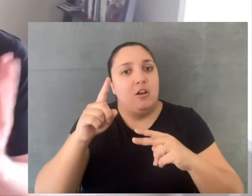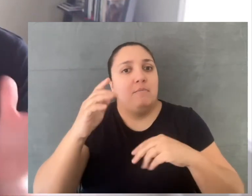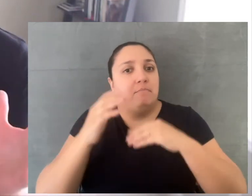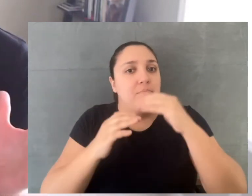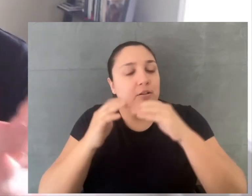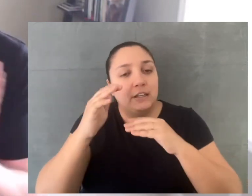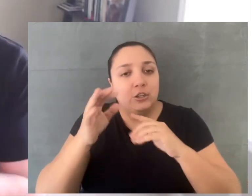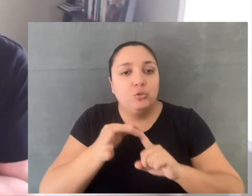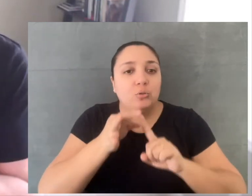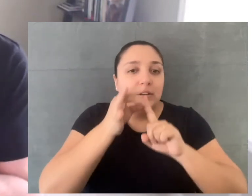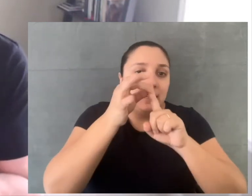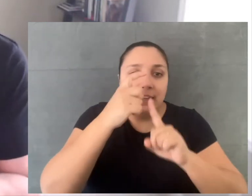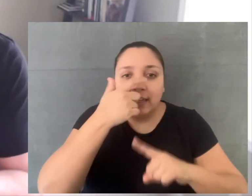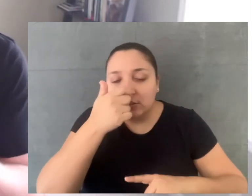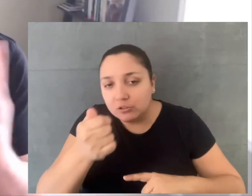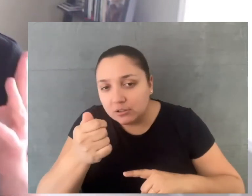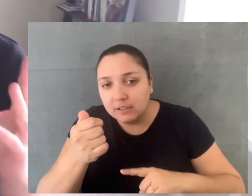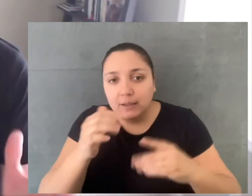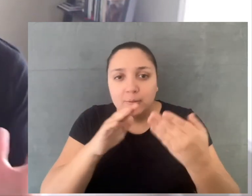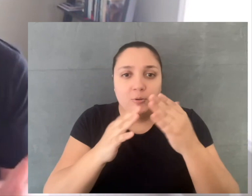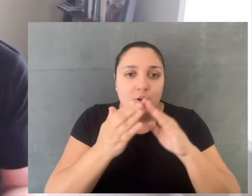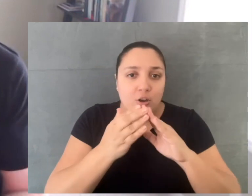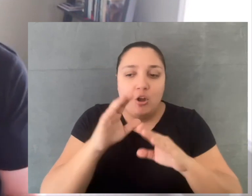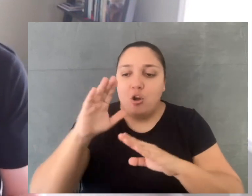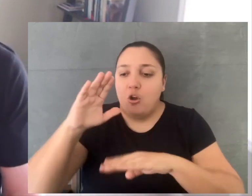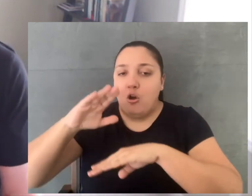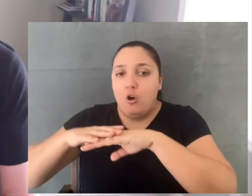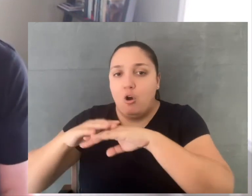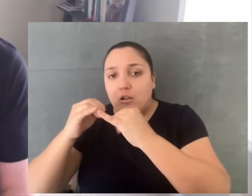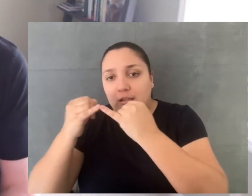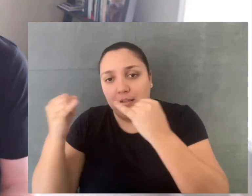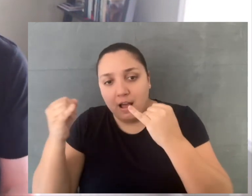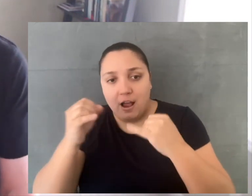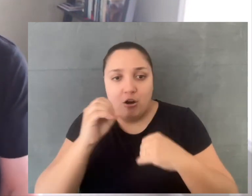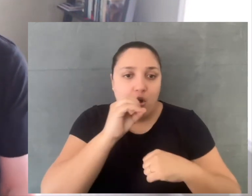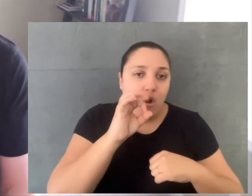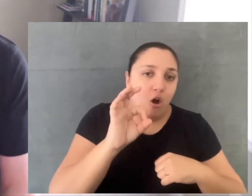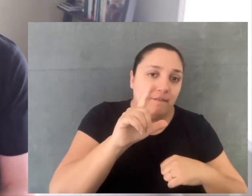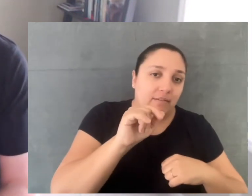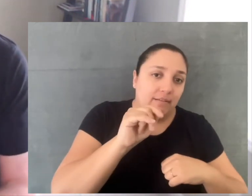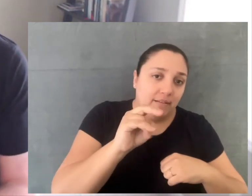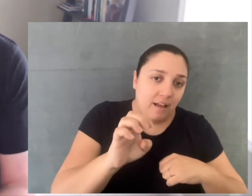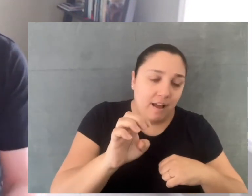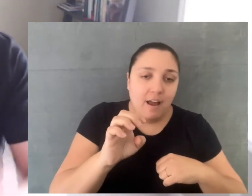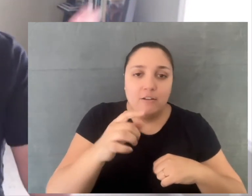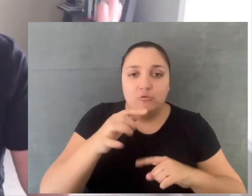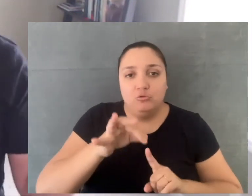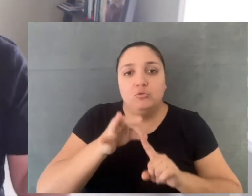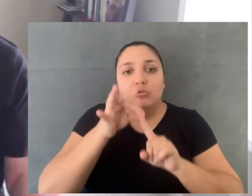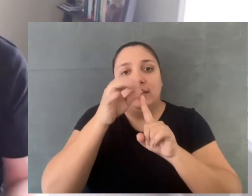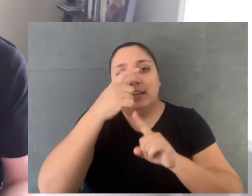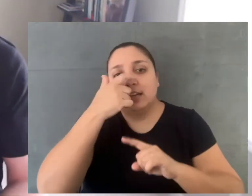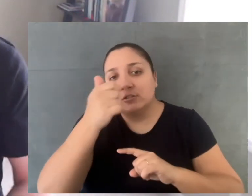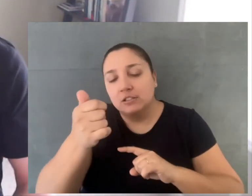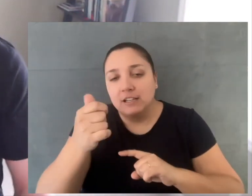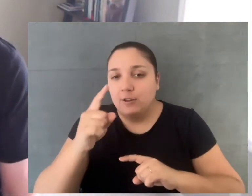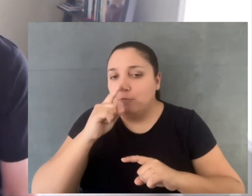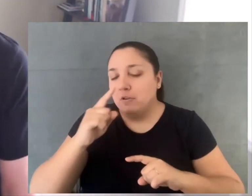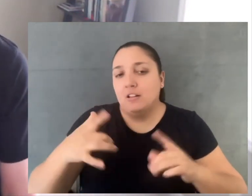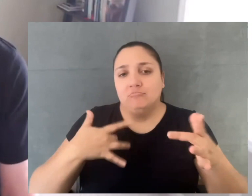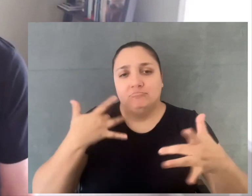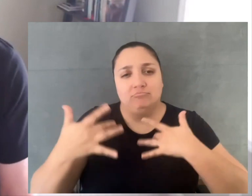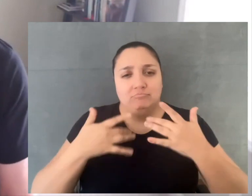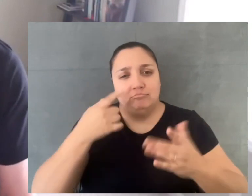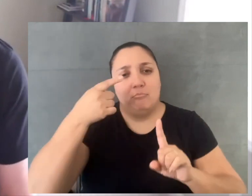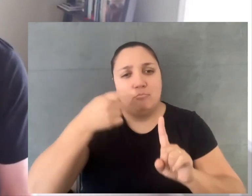communities online and offline, and my favorite, the combination between the two. This is always a high point of my week, and I'm really